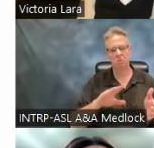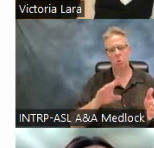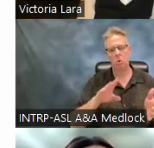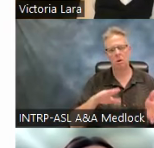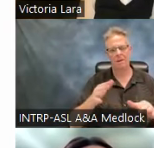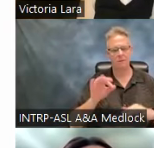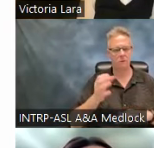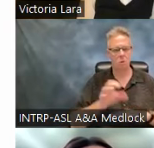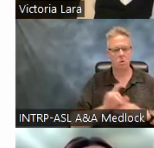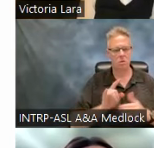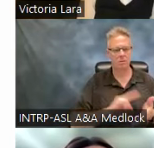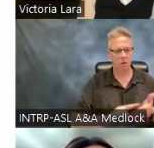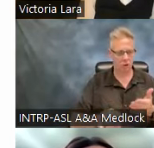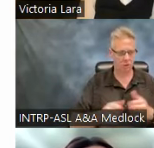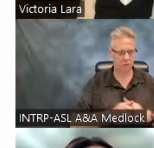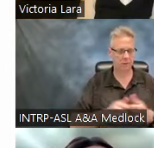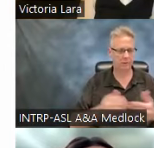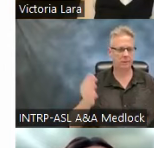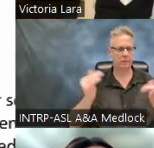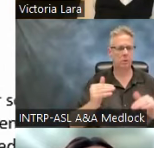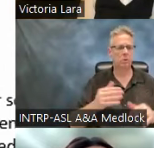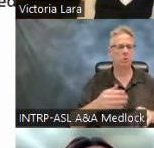continual improvement.